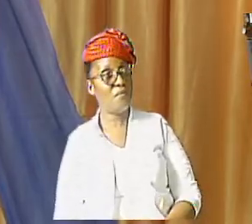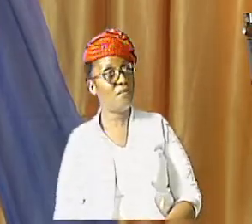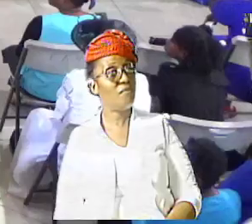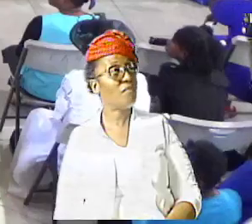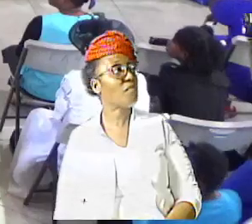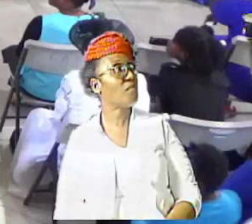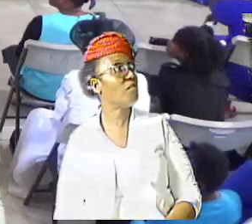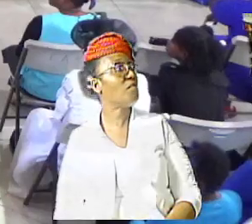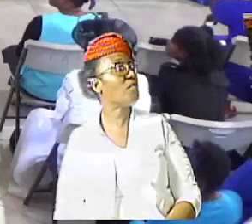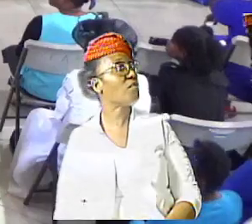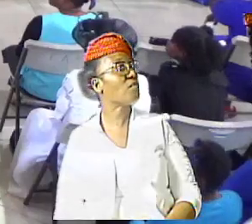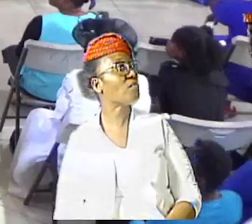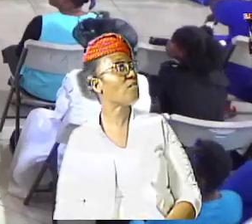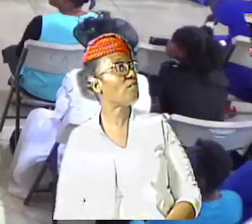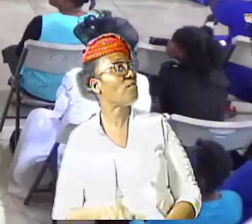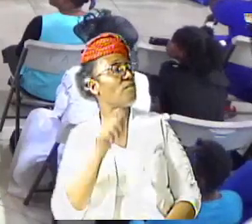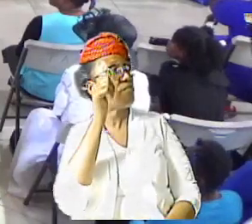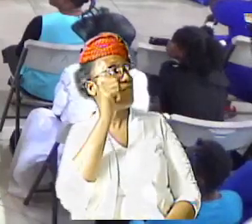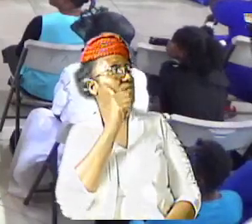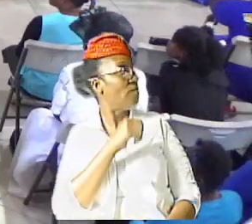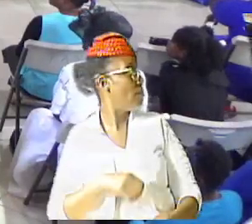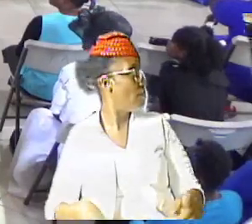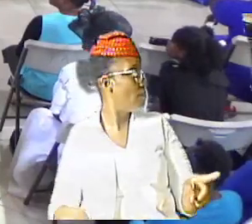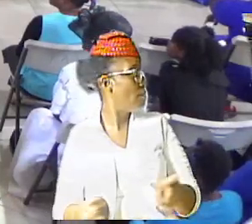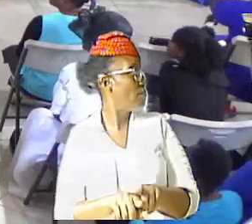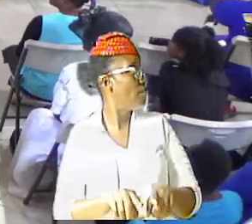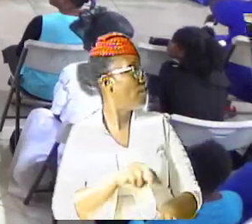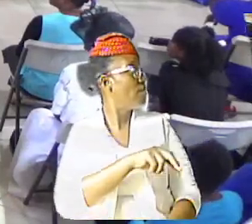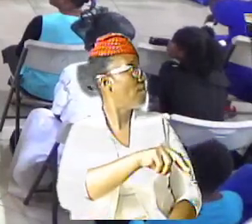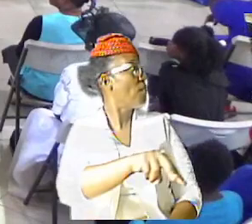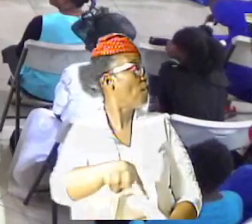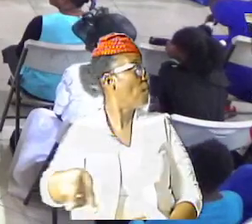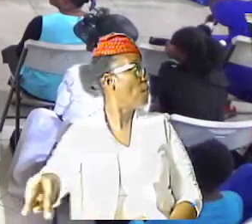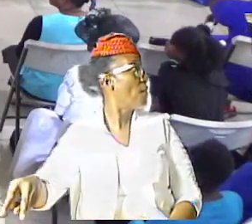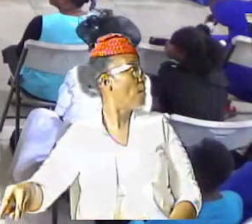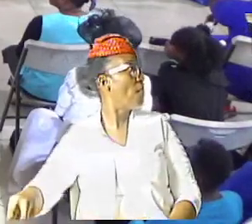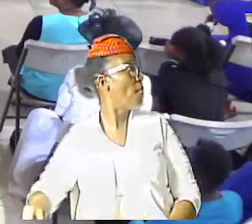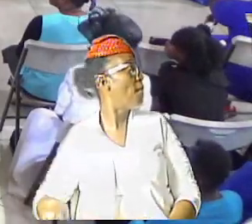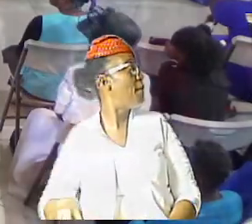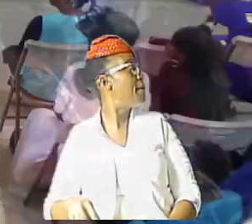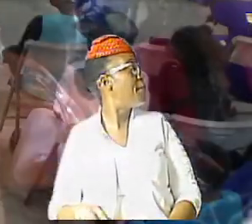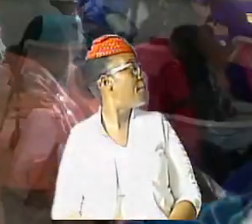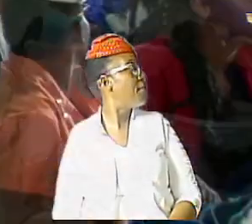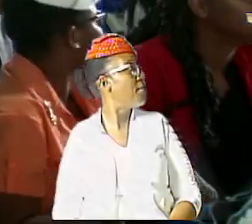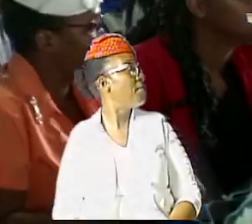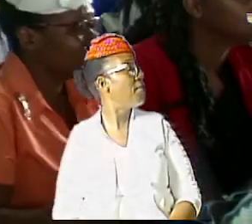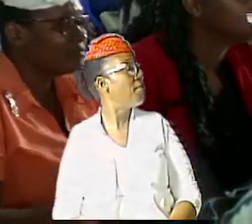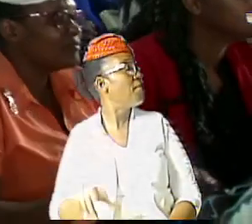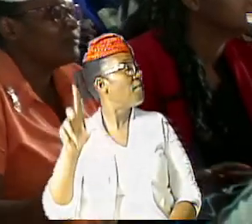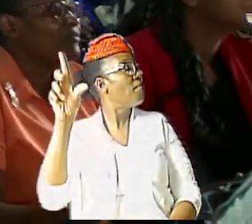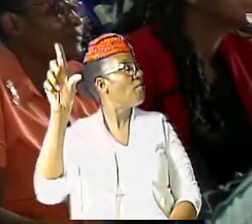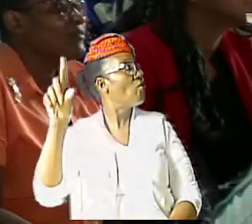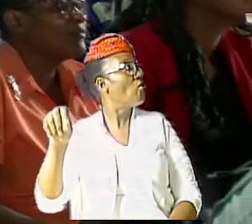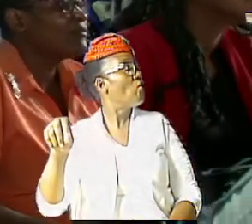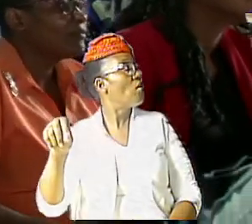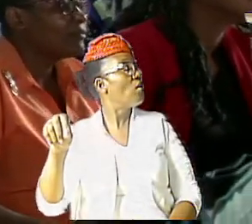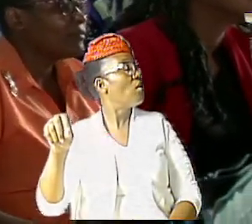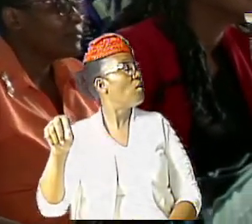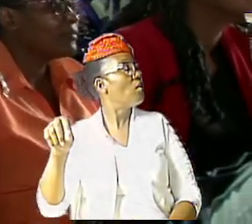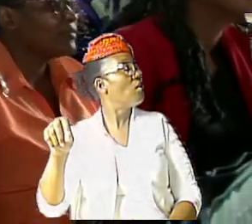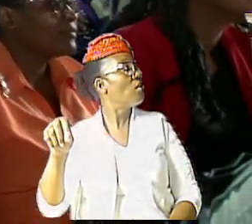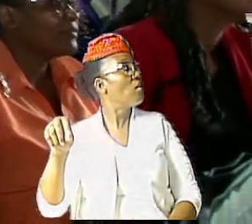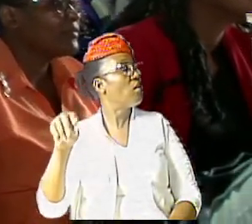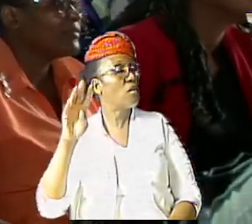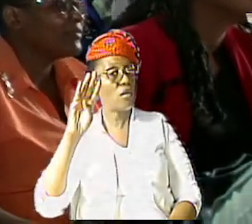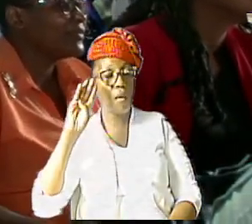You can come man, run, come up quickly, man, it's family day, Michaela and Mayoka, come. 20, beautiful, I don't know if she keep up